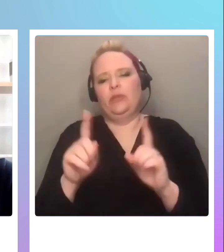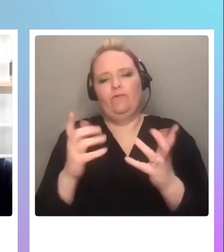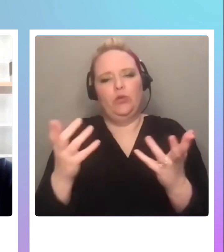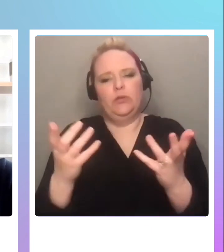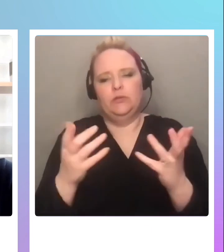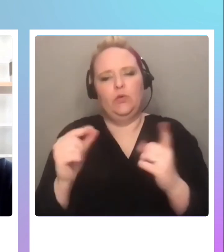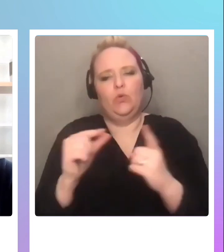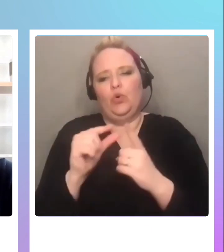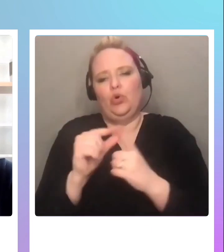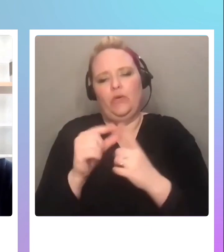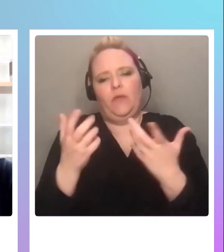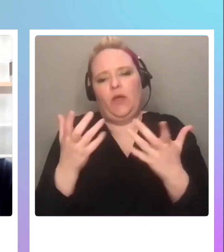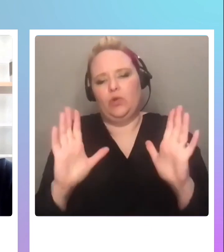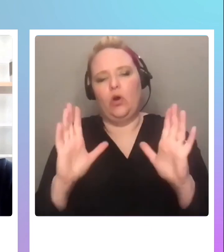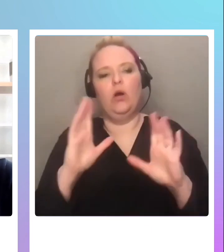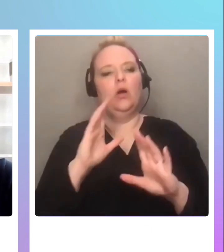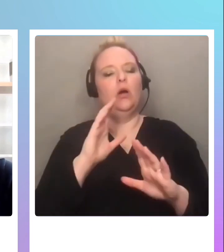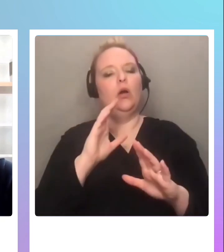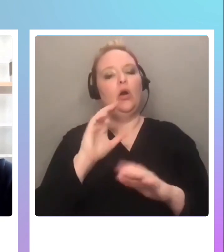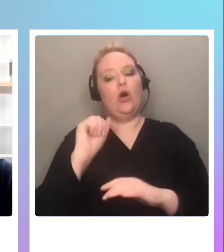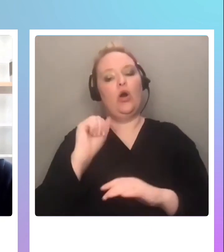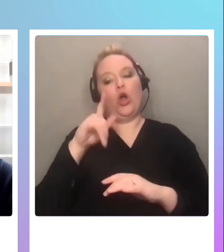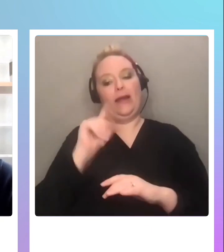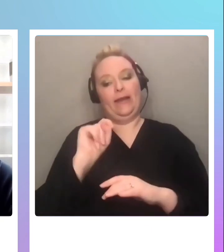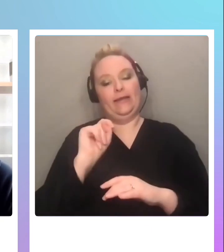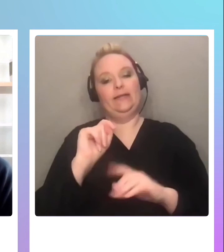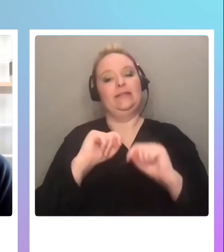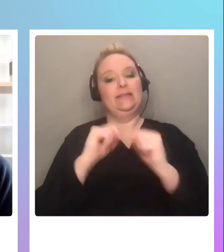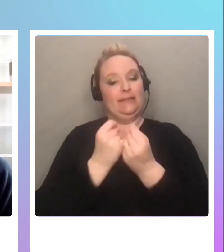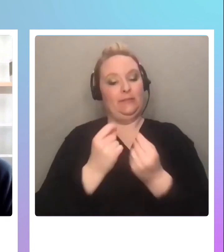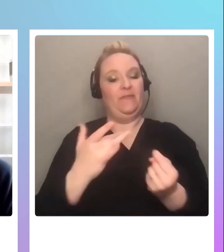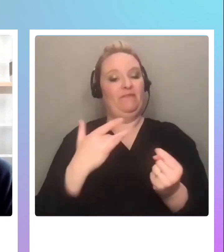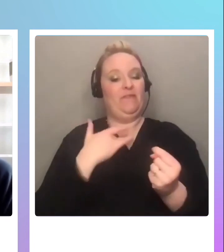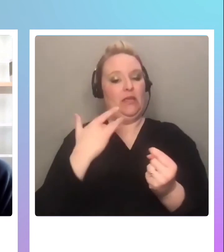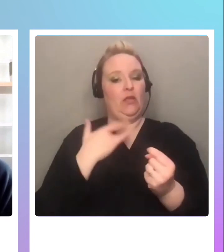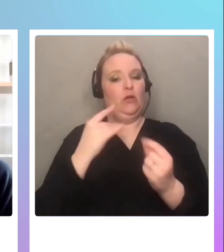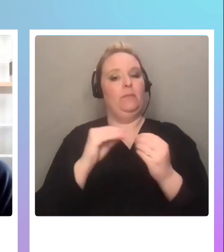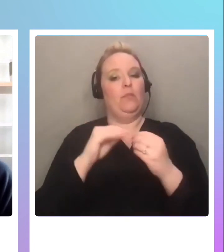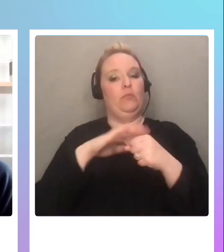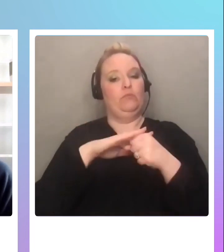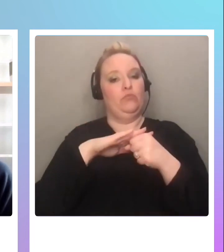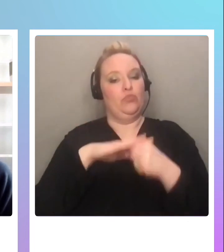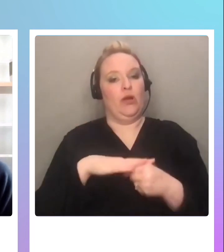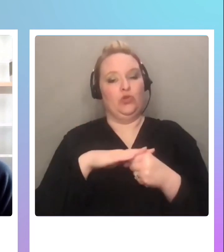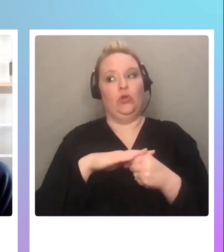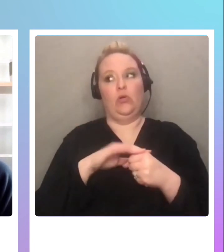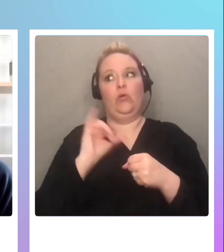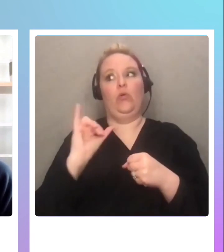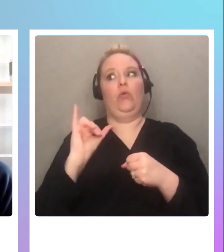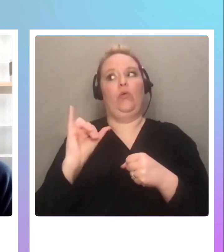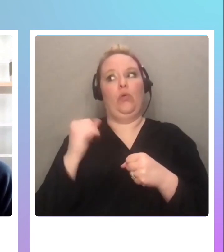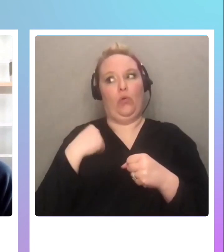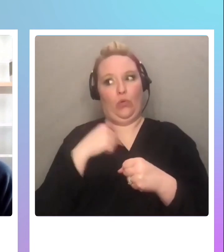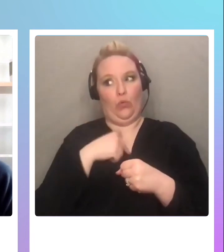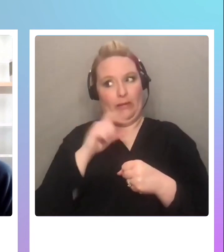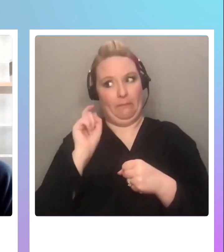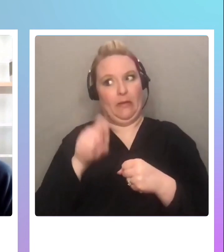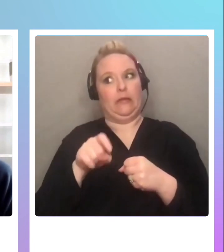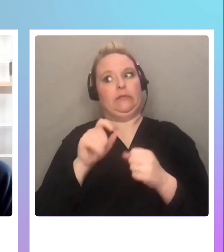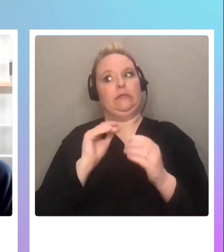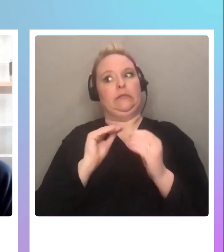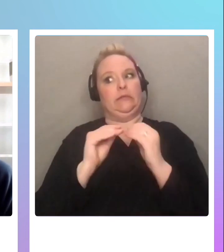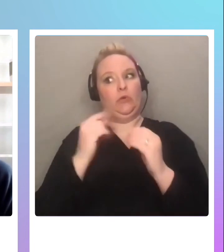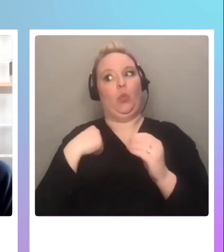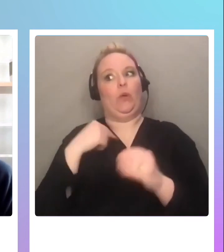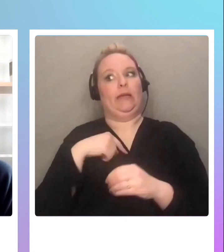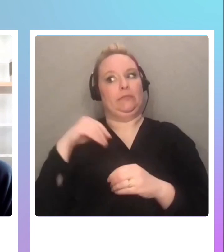the words. I think with the audit, a lot of teams do feel that pressure of like, okay, we're spending